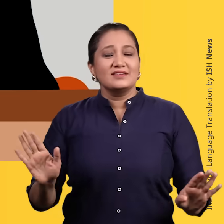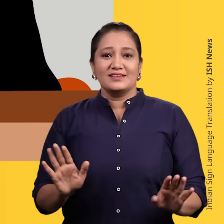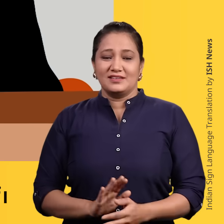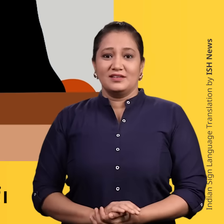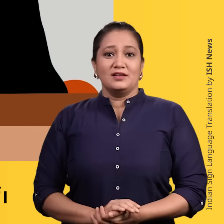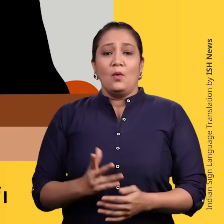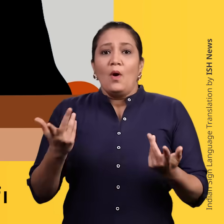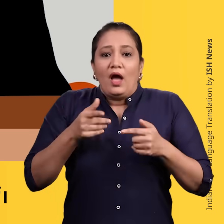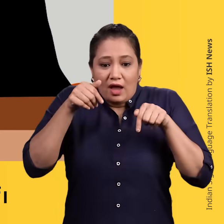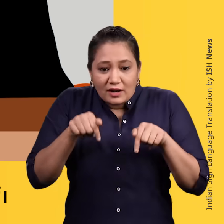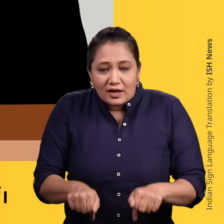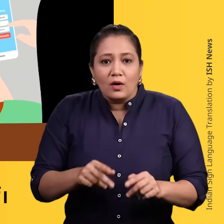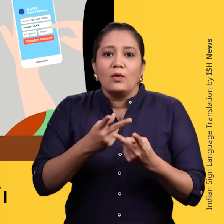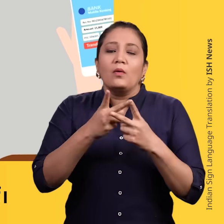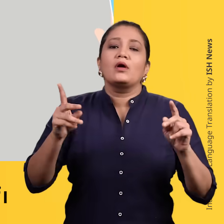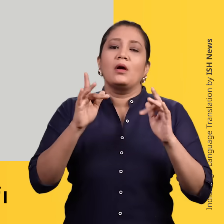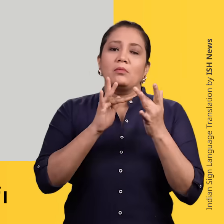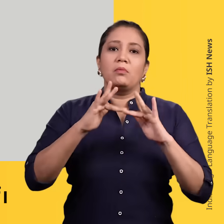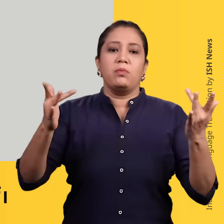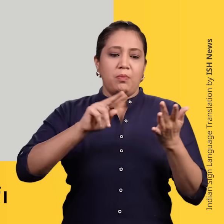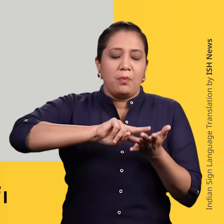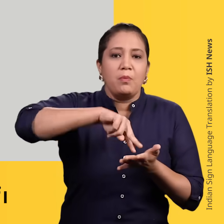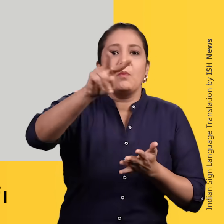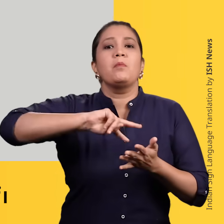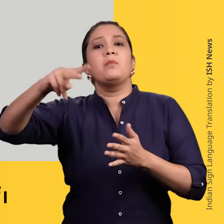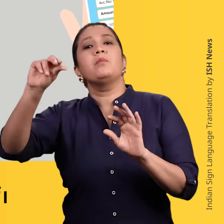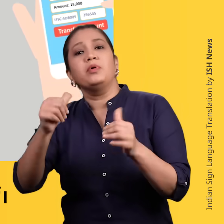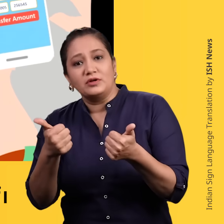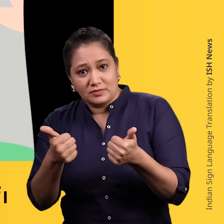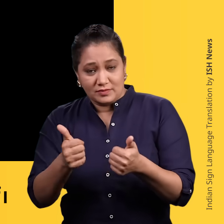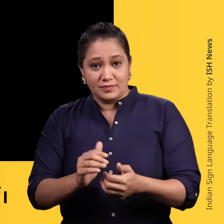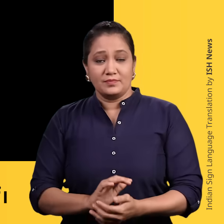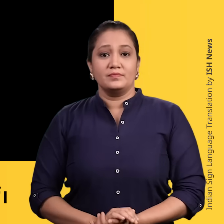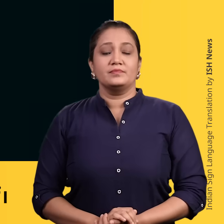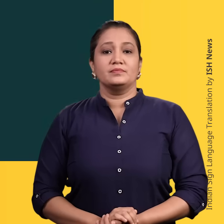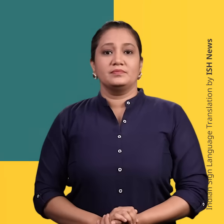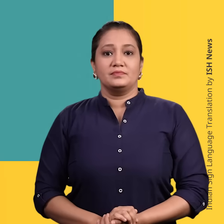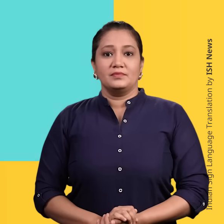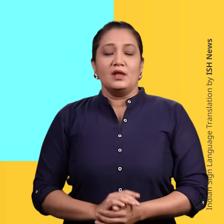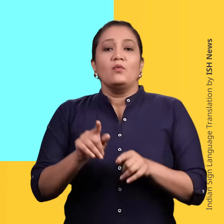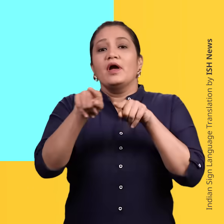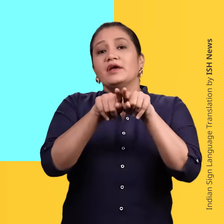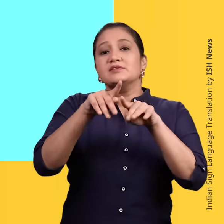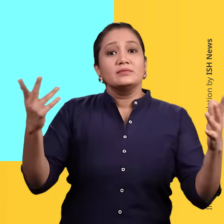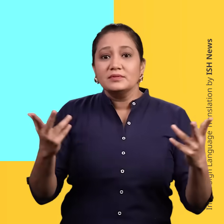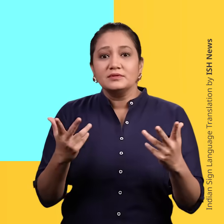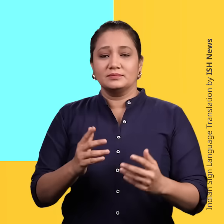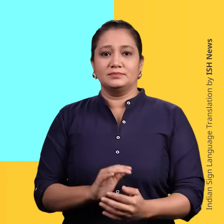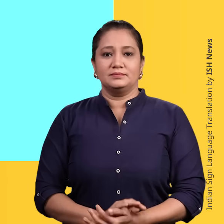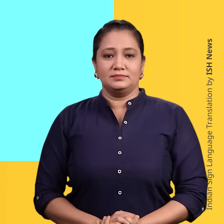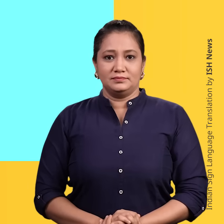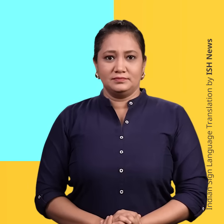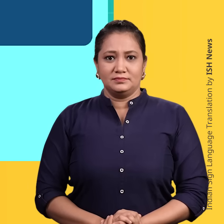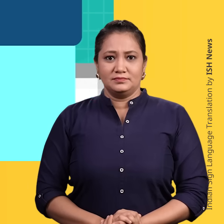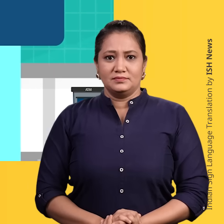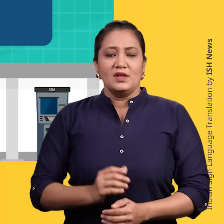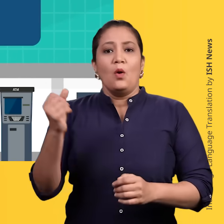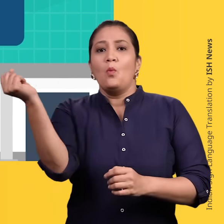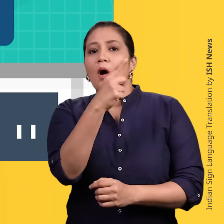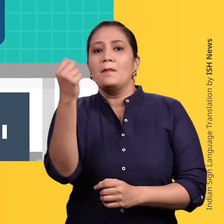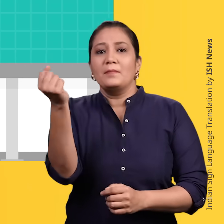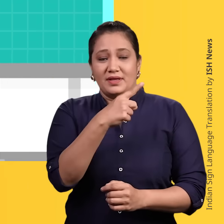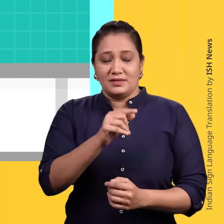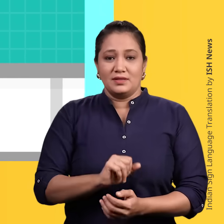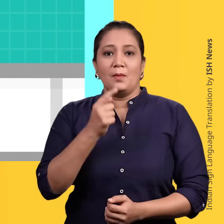to, because most transactions can be done without going to the bank. For example,